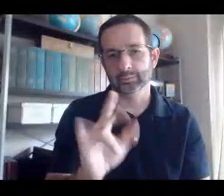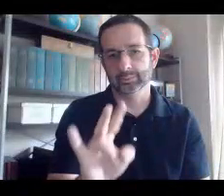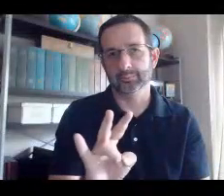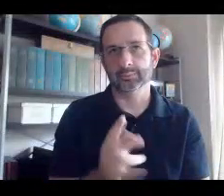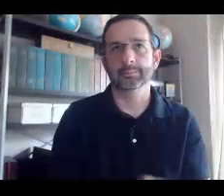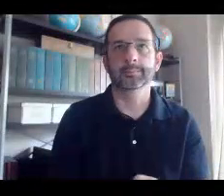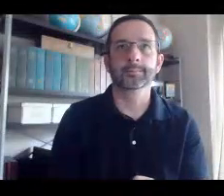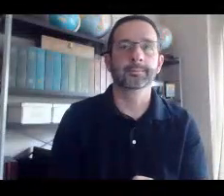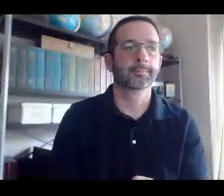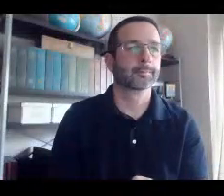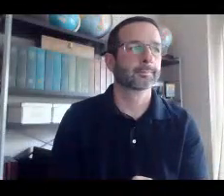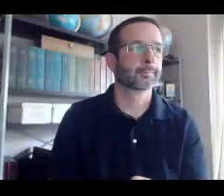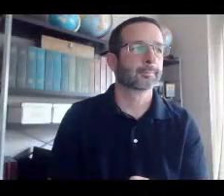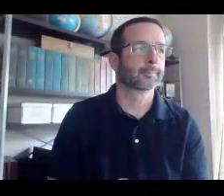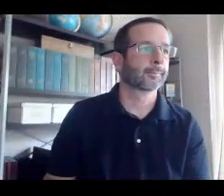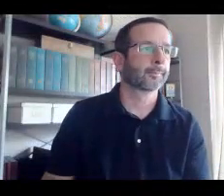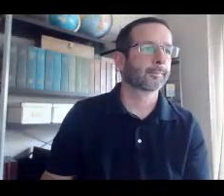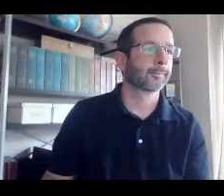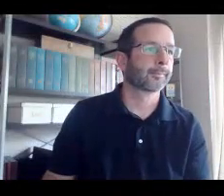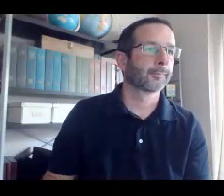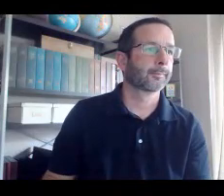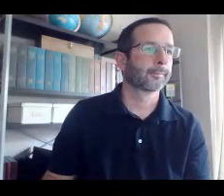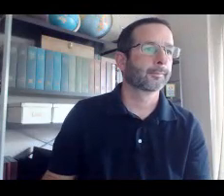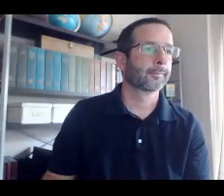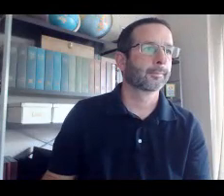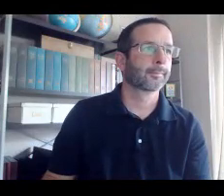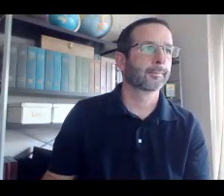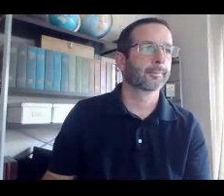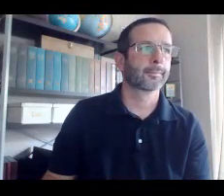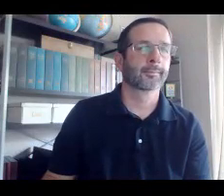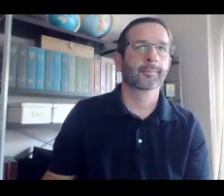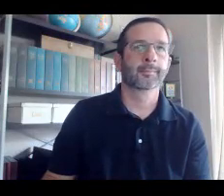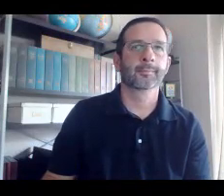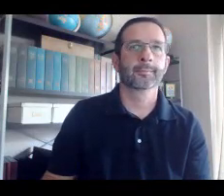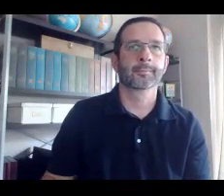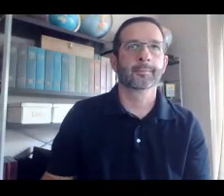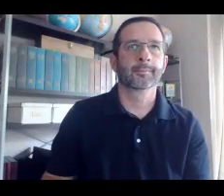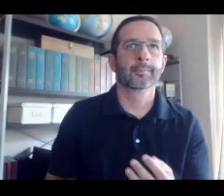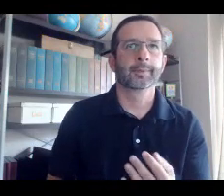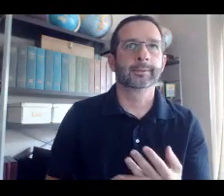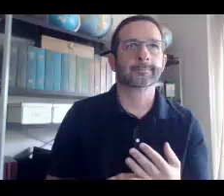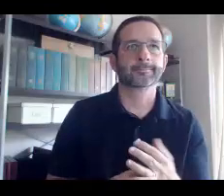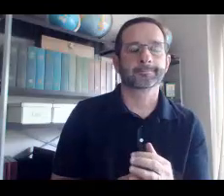means July 1st, 2027, and there would be no interruption in your service with us.